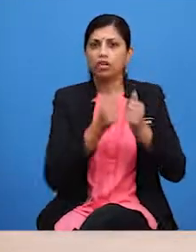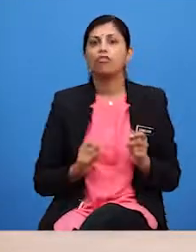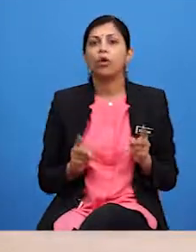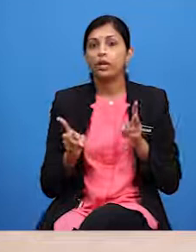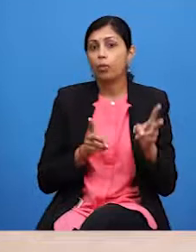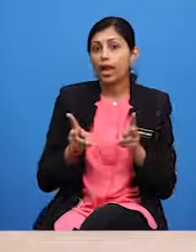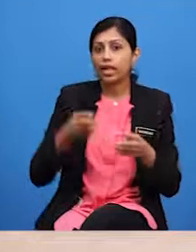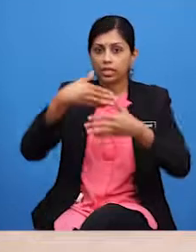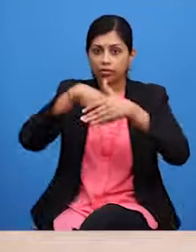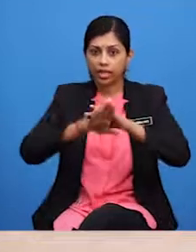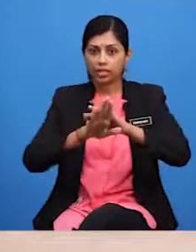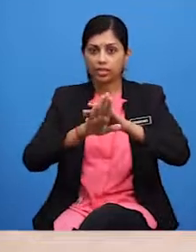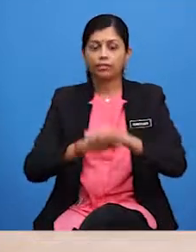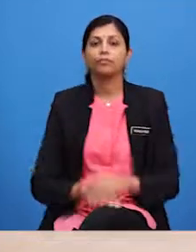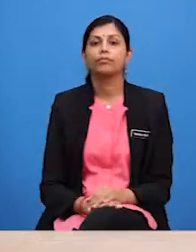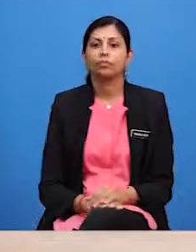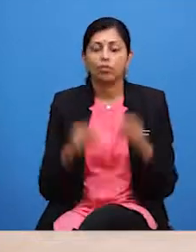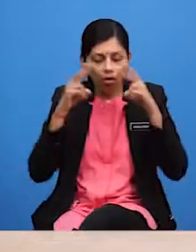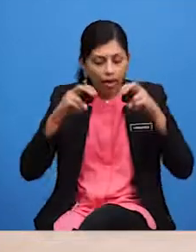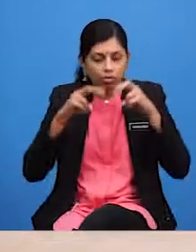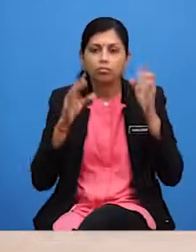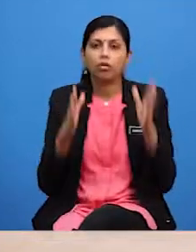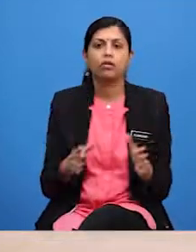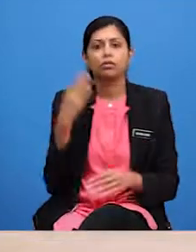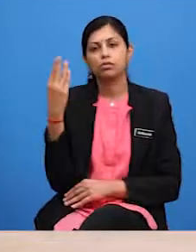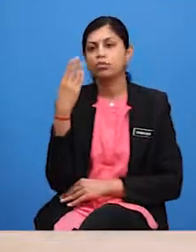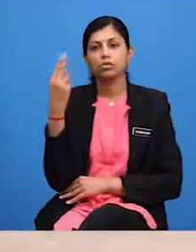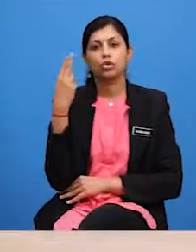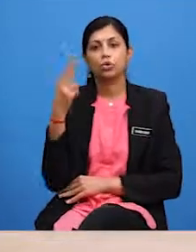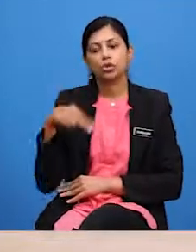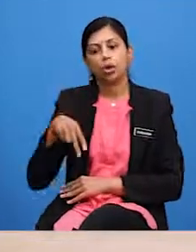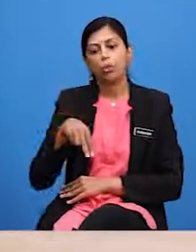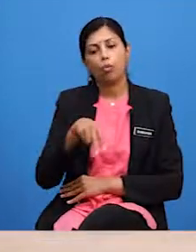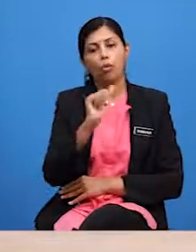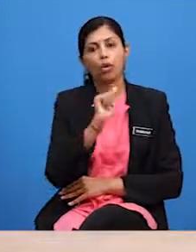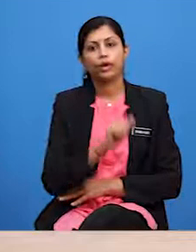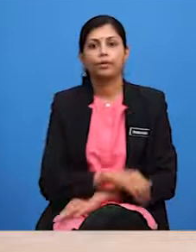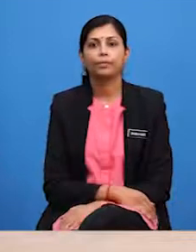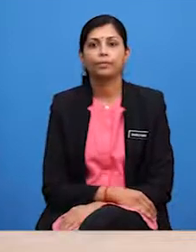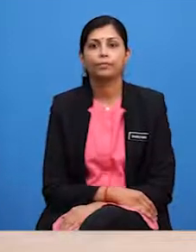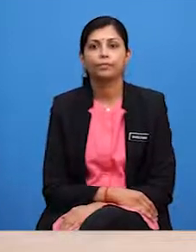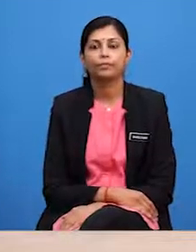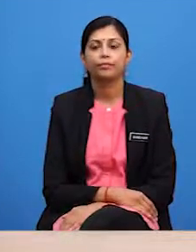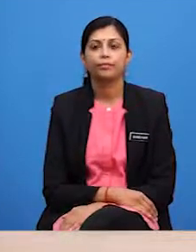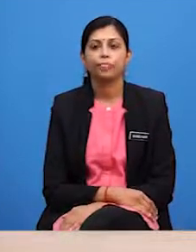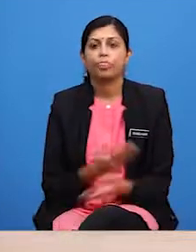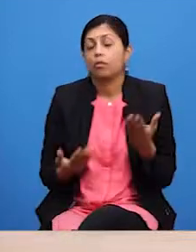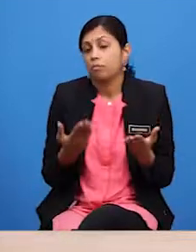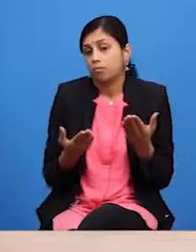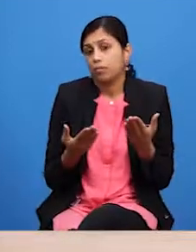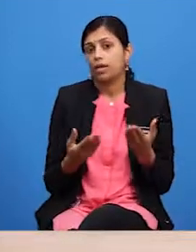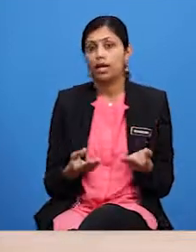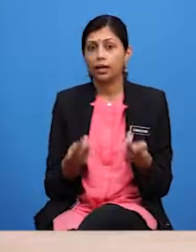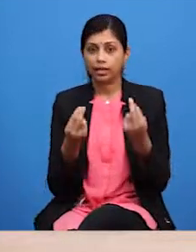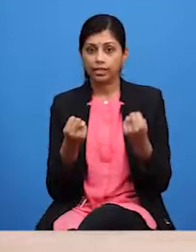enter. Thus, explorers usually walk on foot. In some extremes area, we